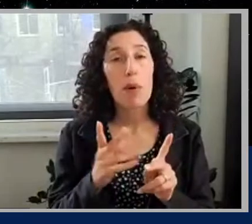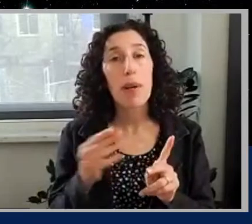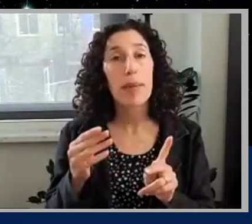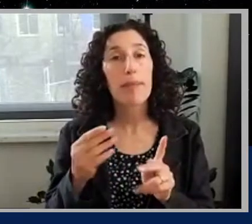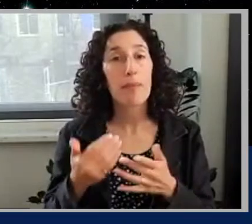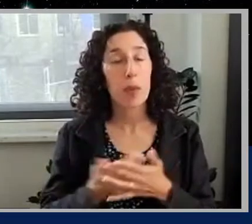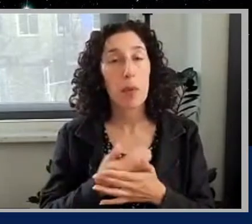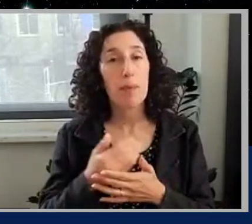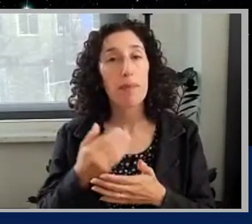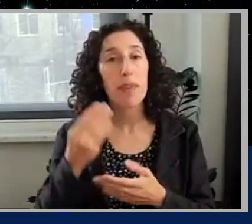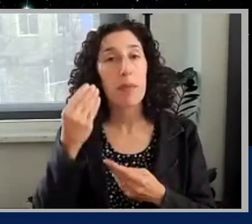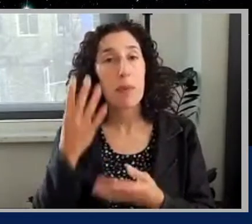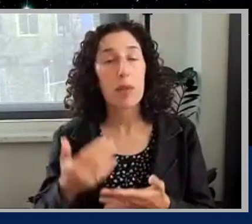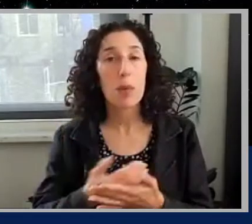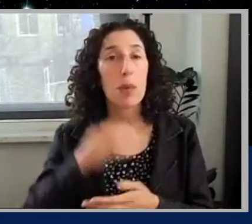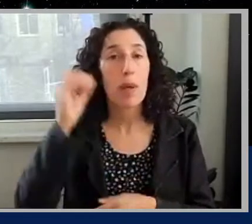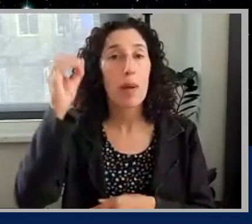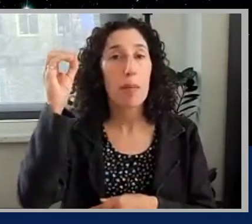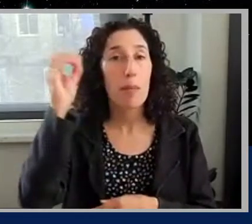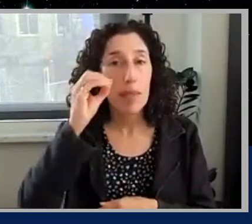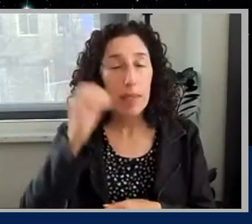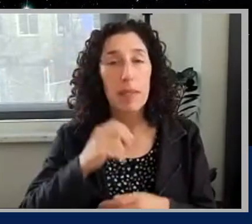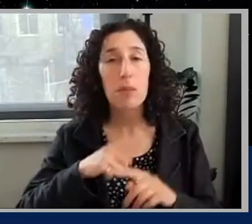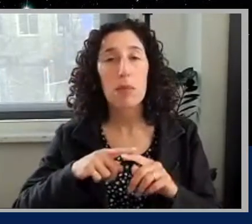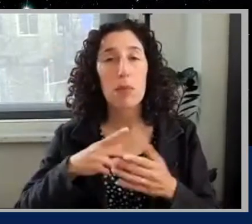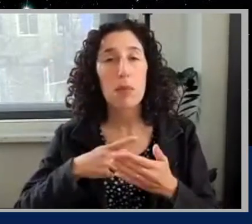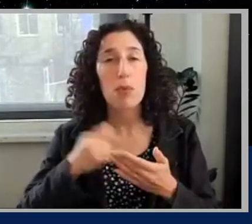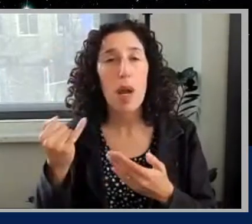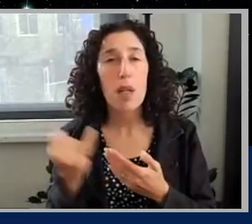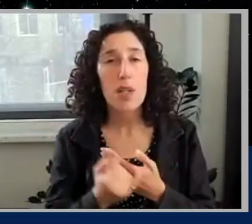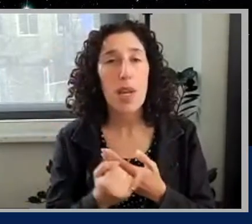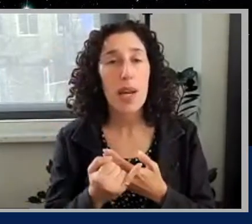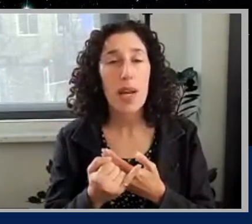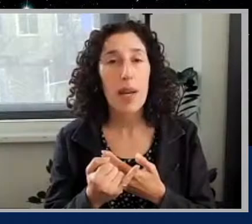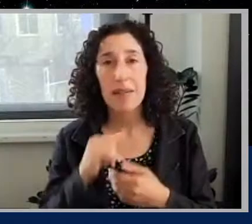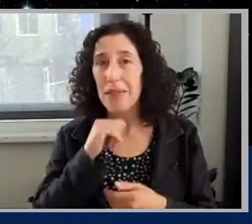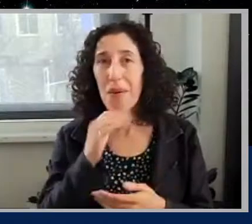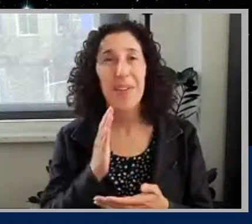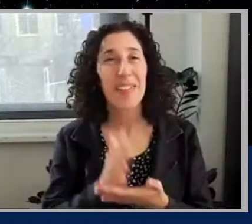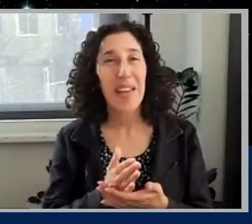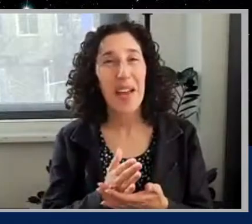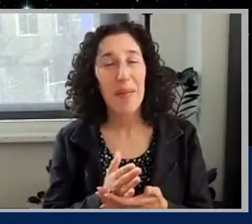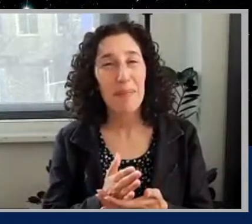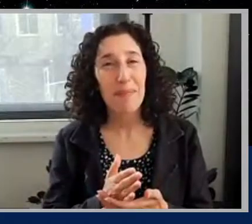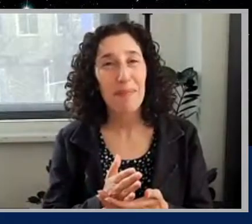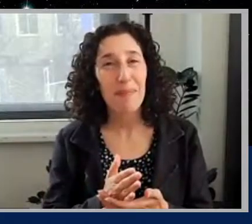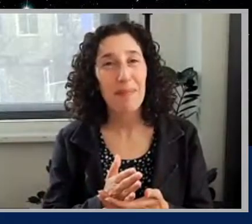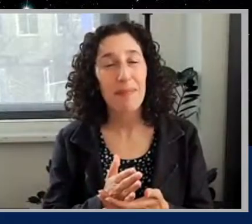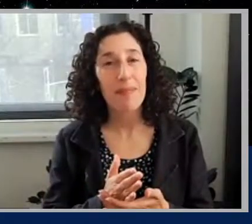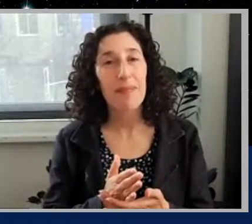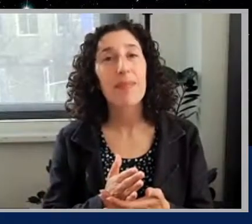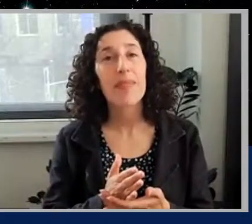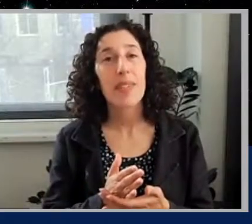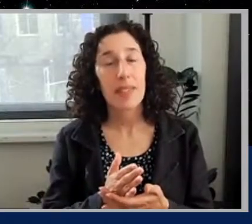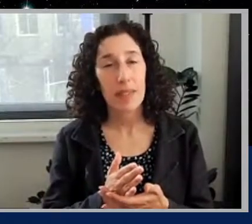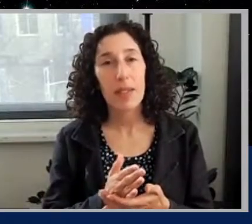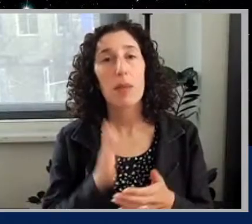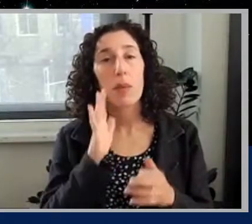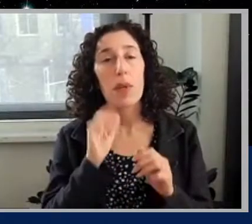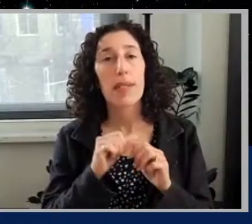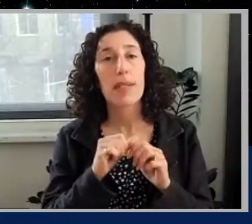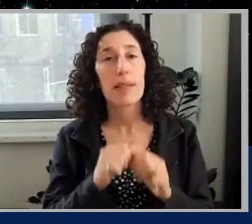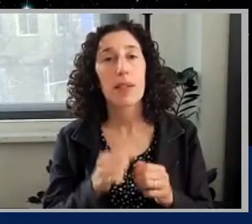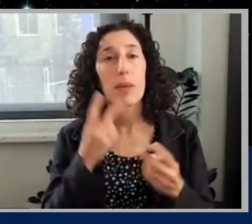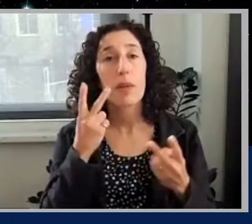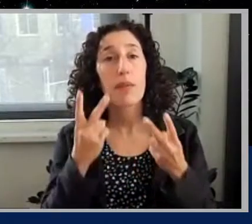gather because of these projects. So yes, we intend to keep doing the visual descriptions as a